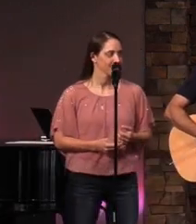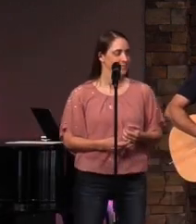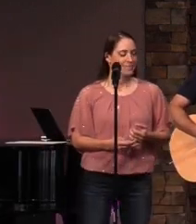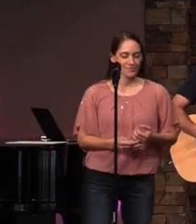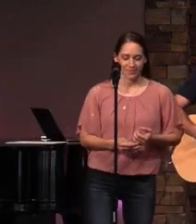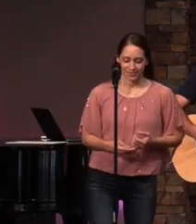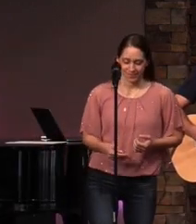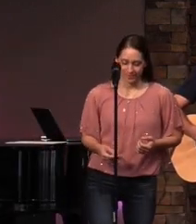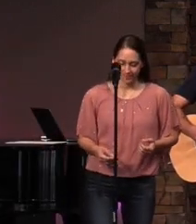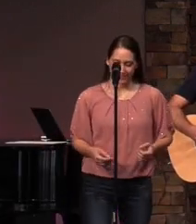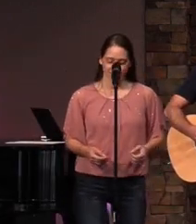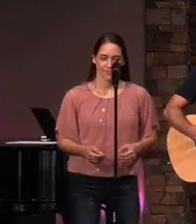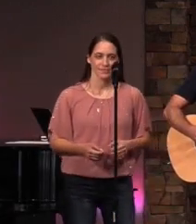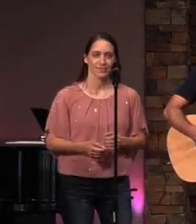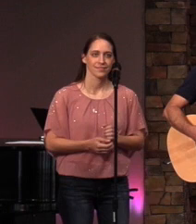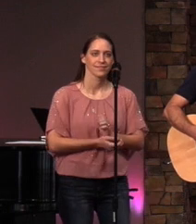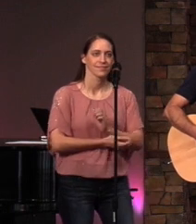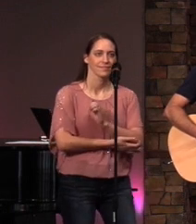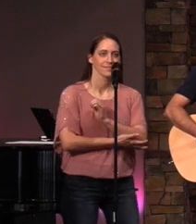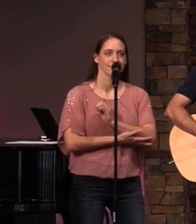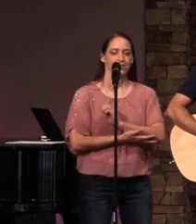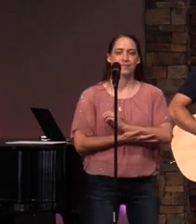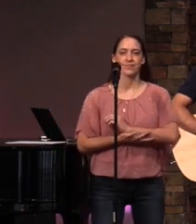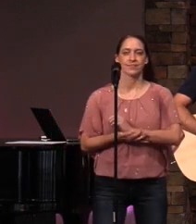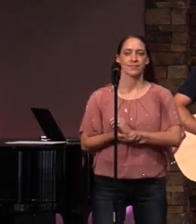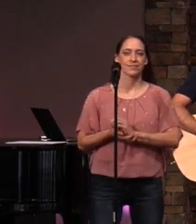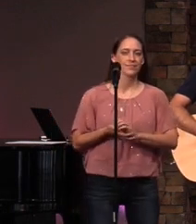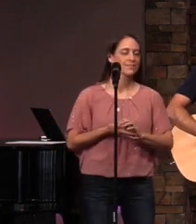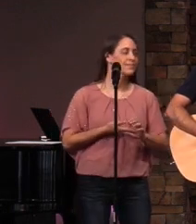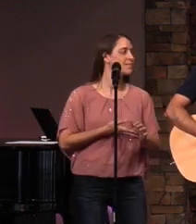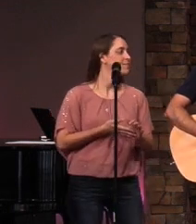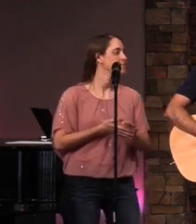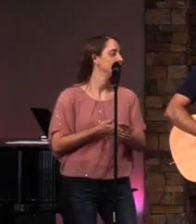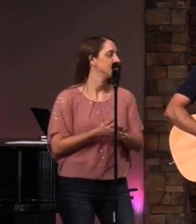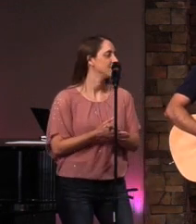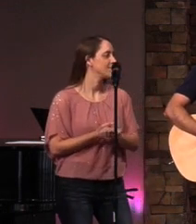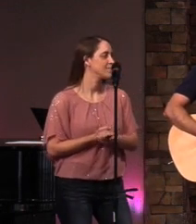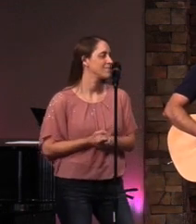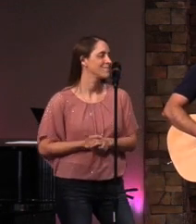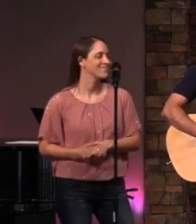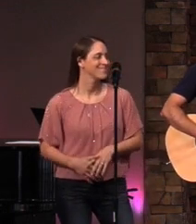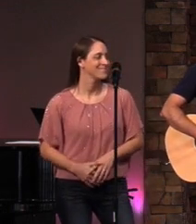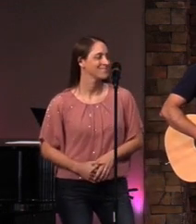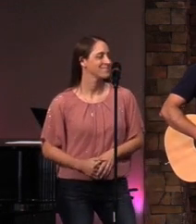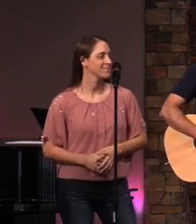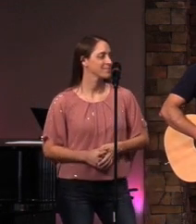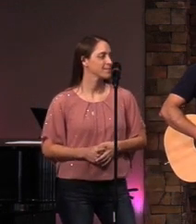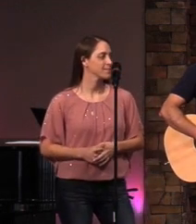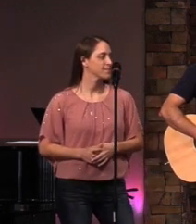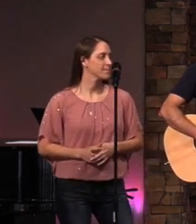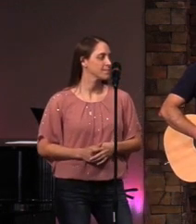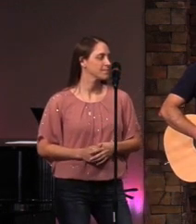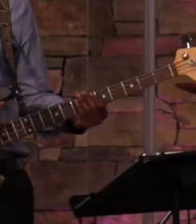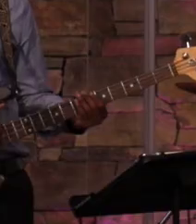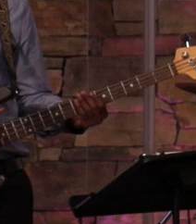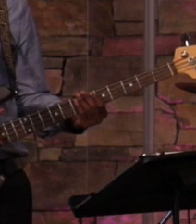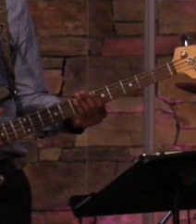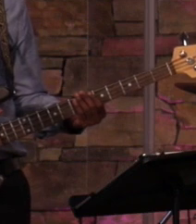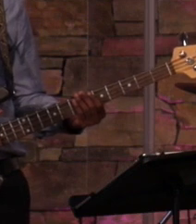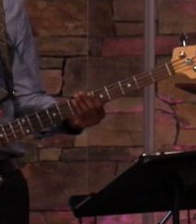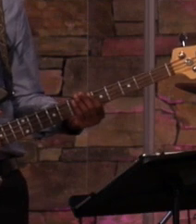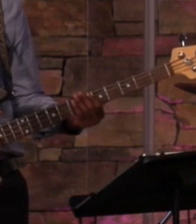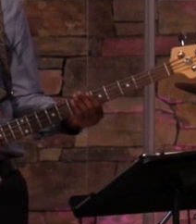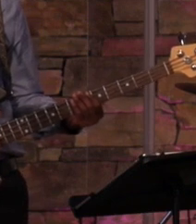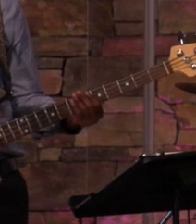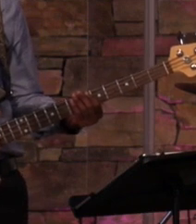All right. And as we mentioned, Jordan and Tucker are coming back. But I just want to say thank you guys for having us as the fill-in